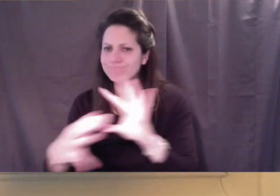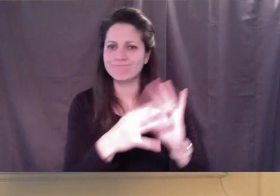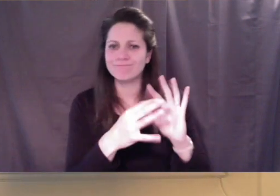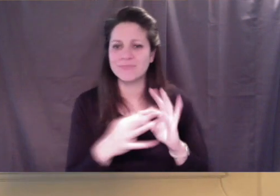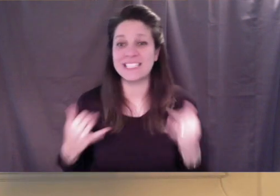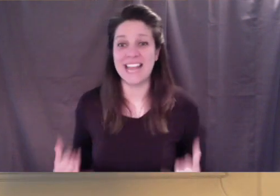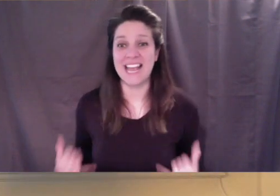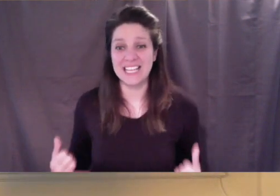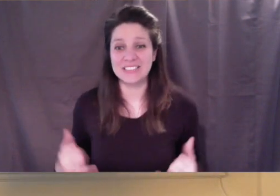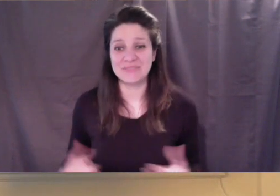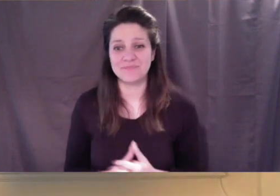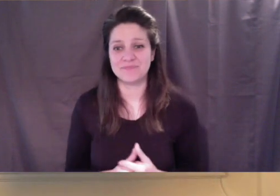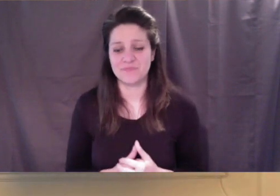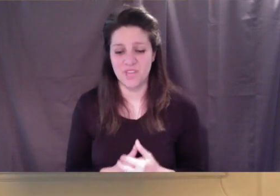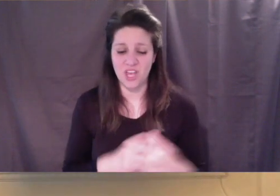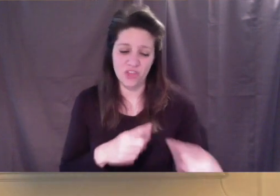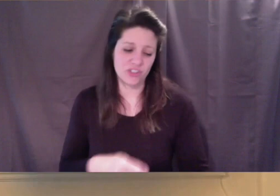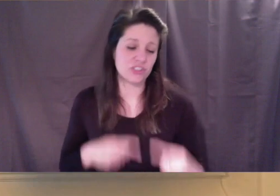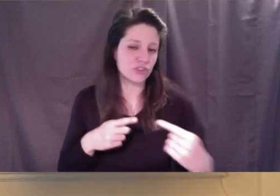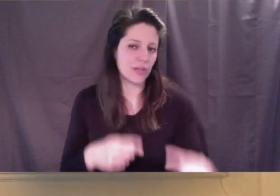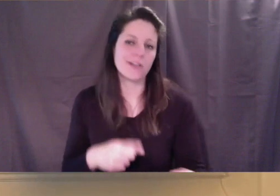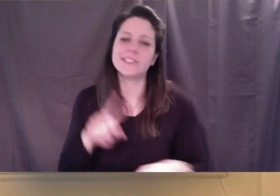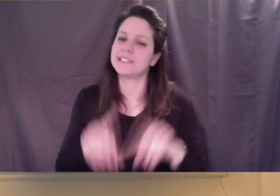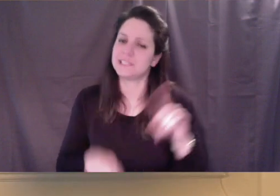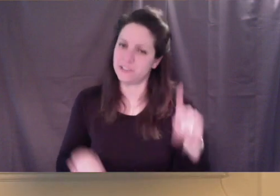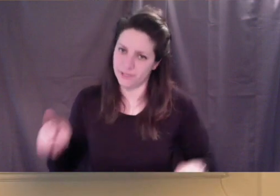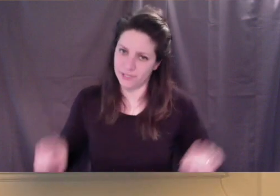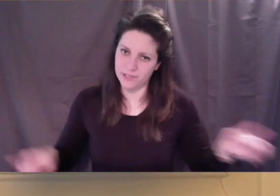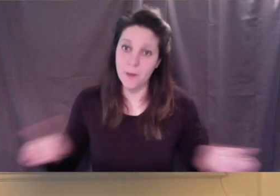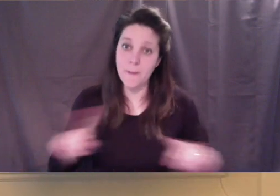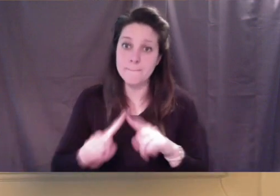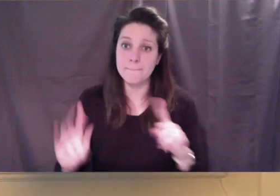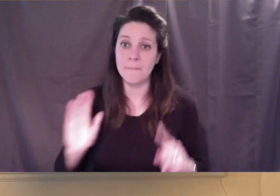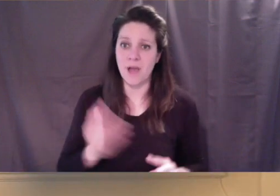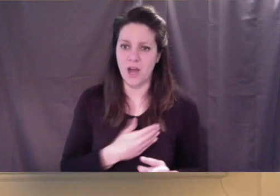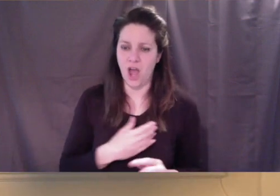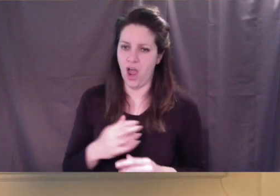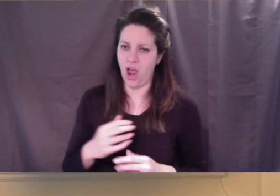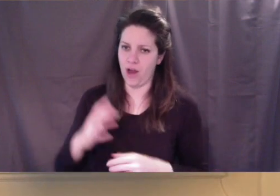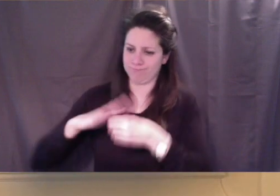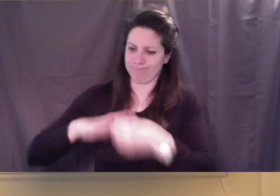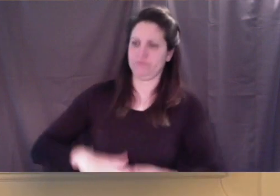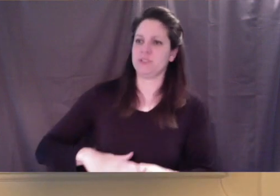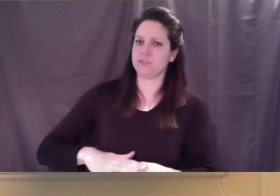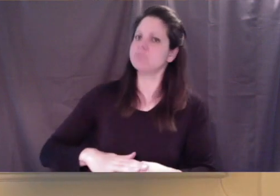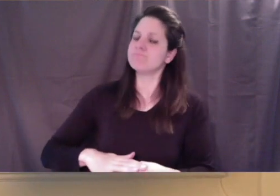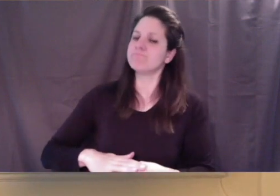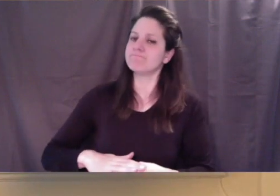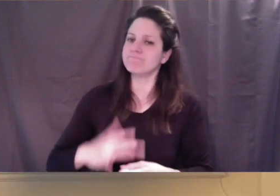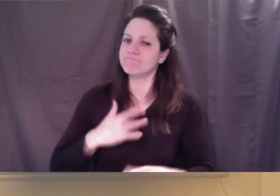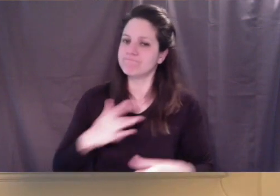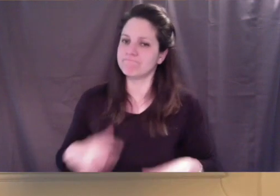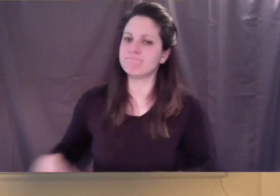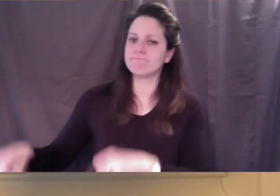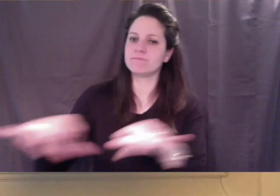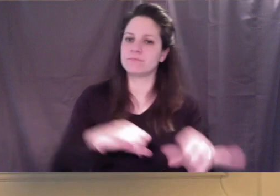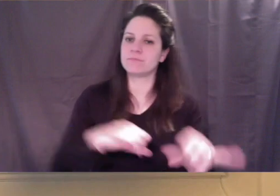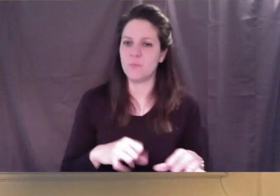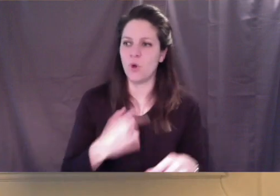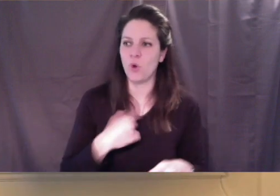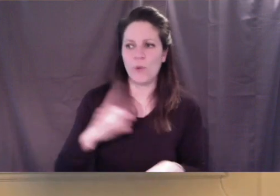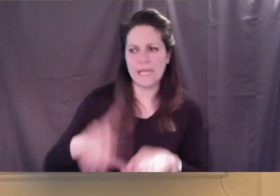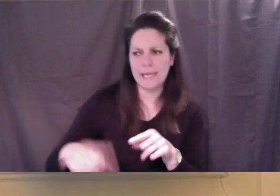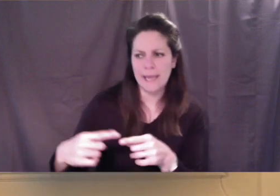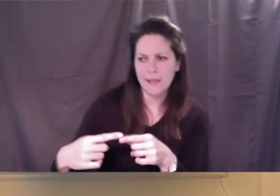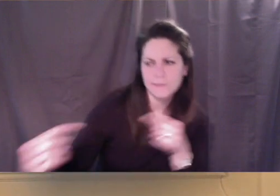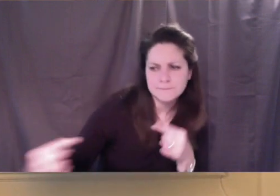days. Our struggles aren't the same, but the root of our impression is in the same place. We can't let